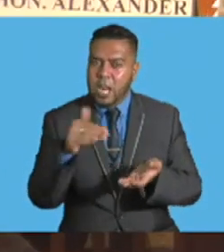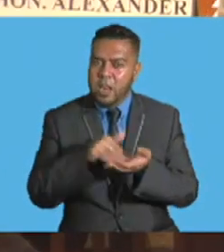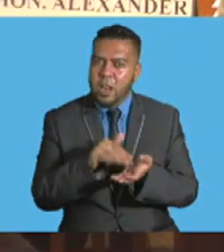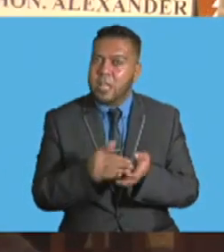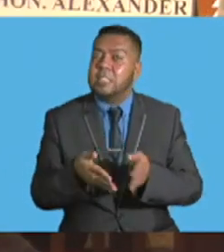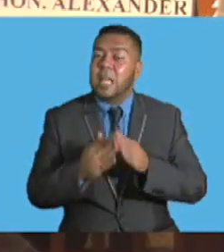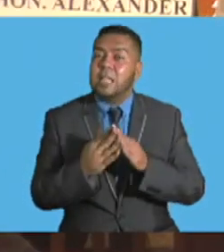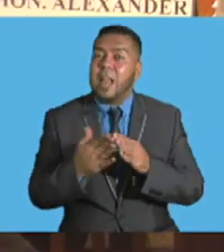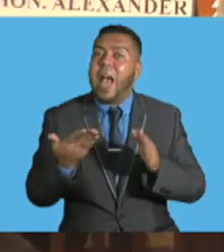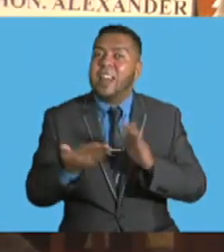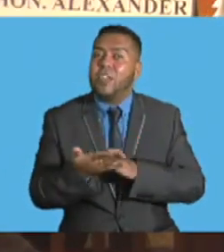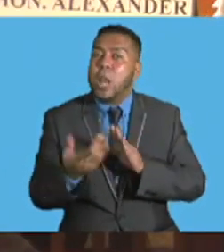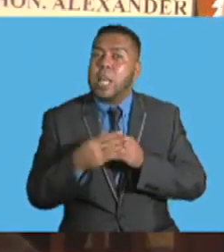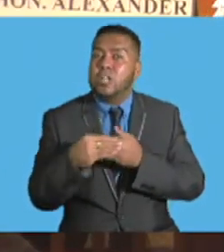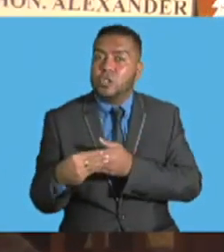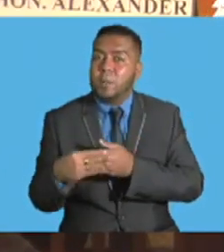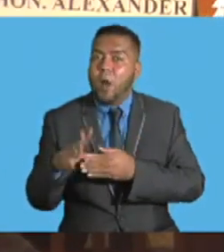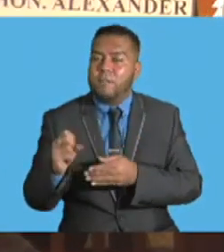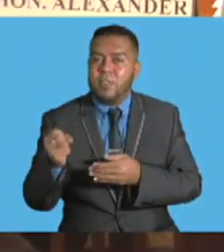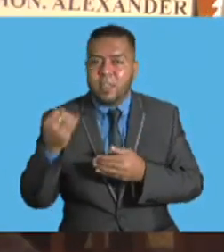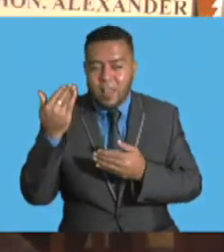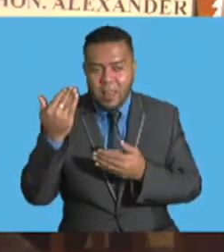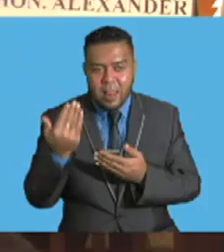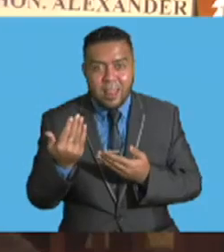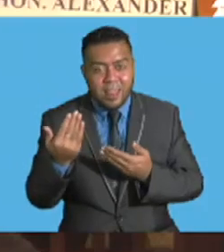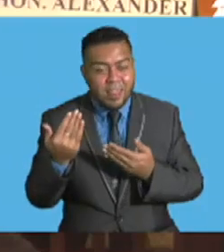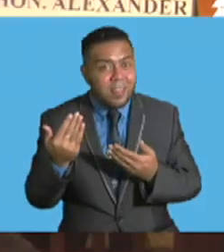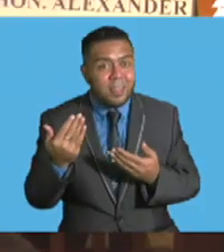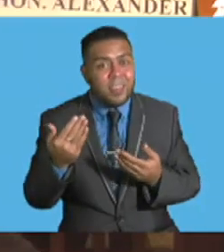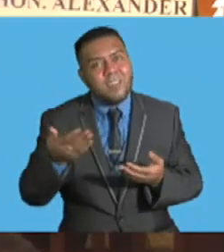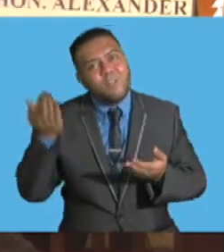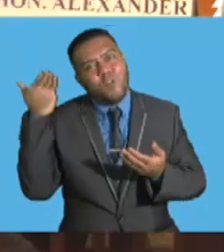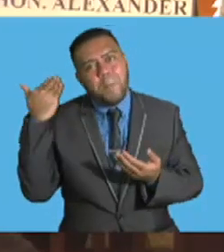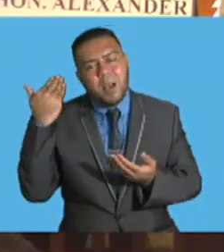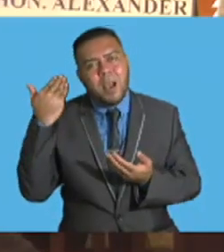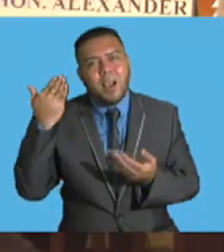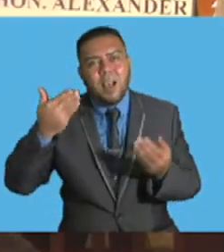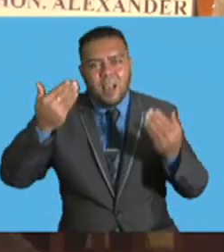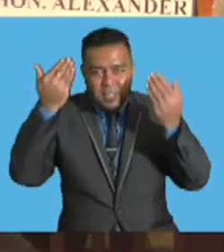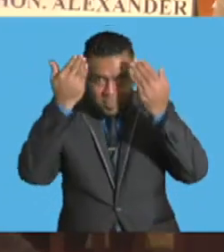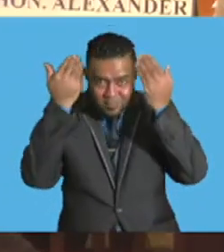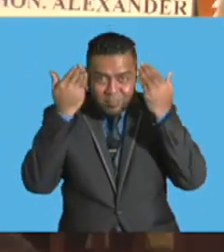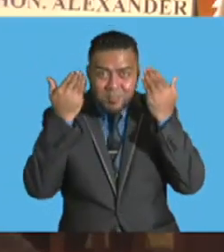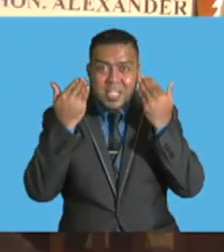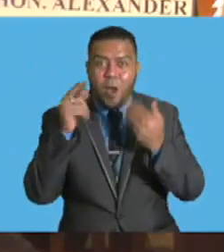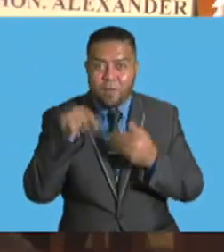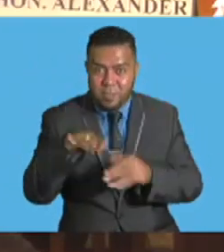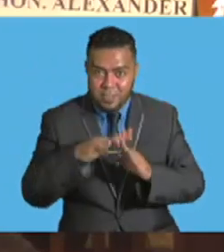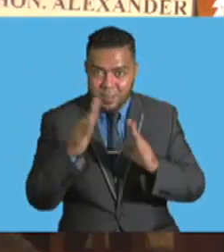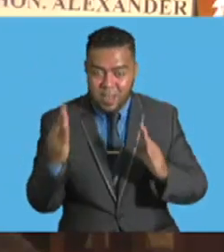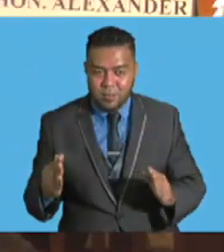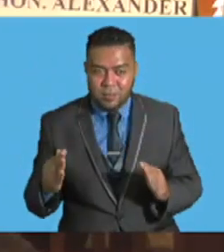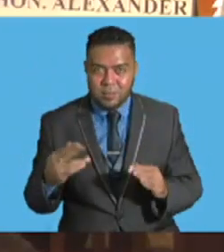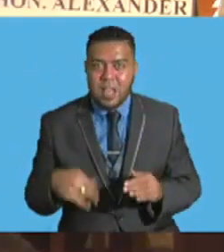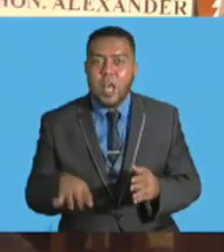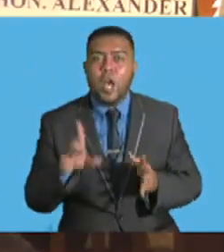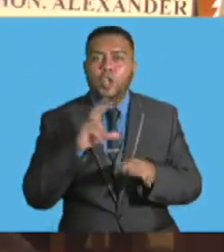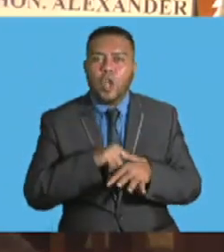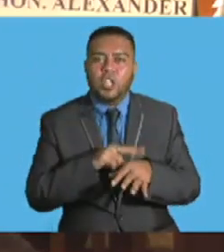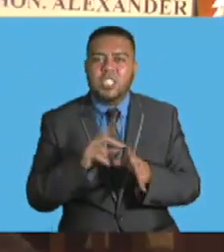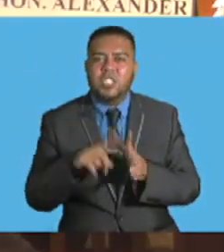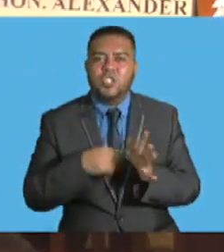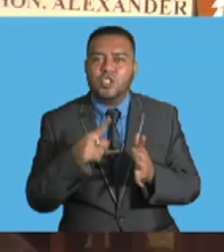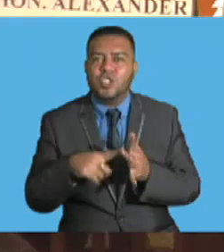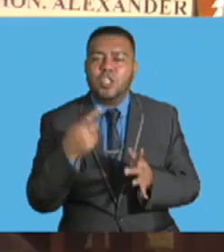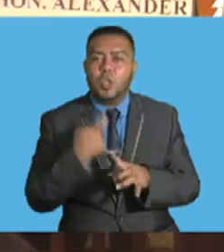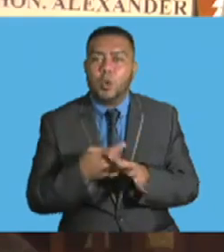that started under the leadership of the late Honorable Dr. Chico Luveni, the Zero Tolerance Violence Free Community Program. Basically,